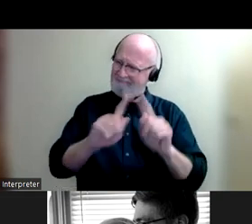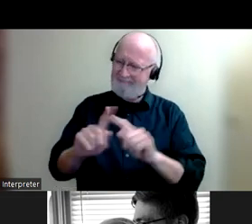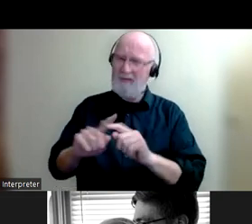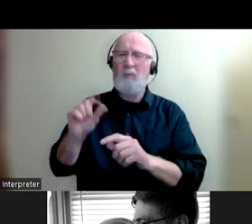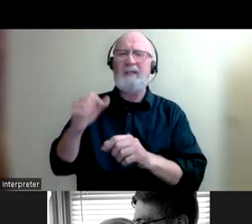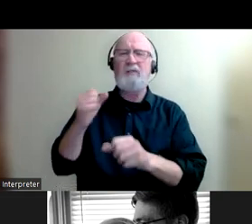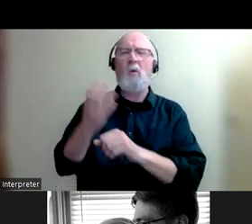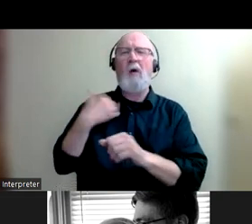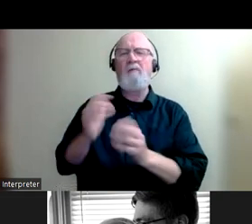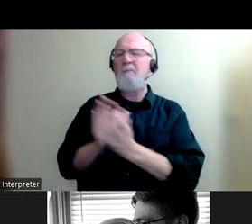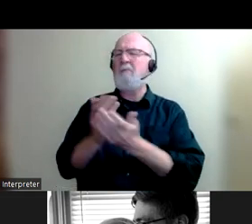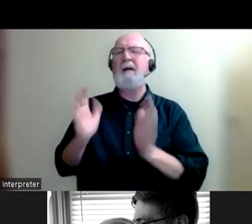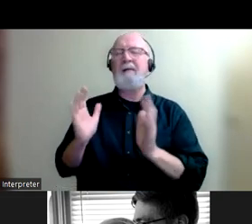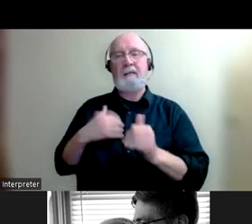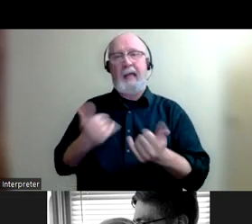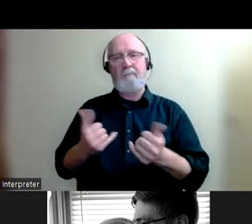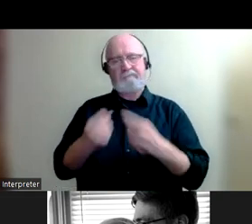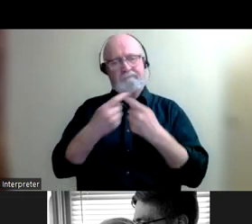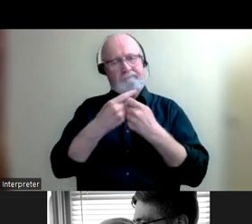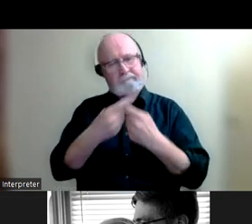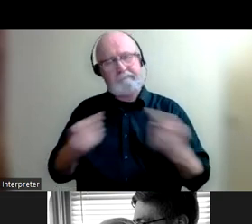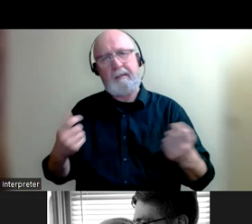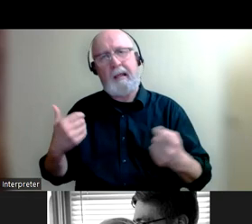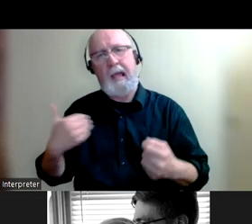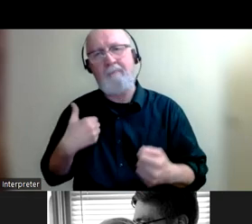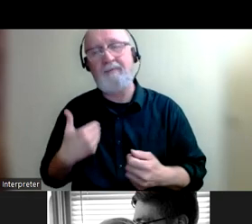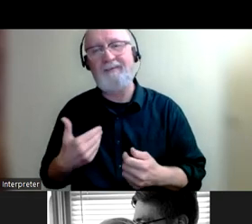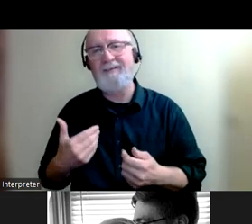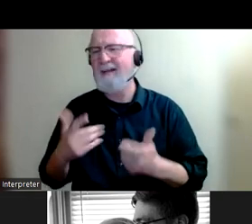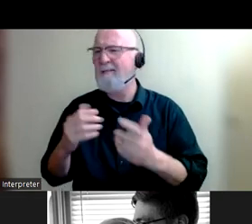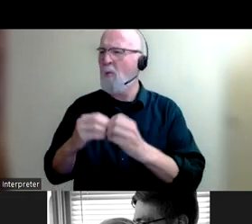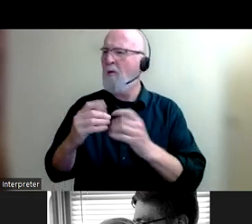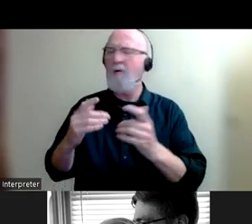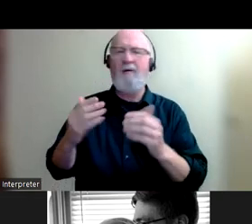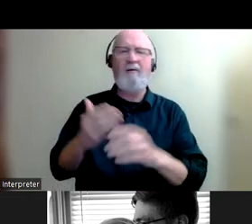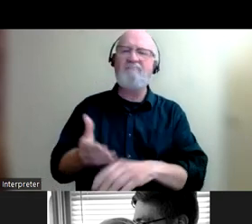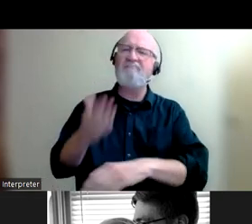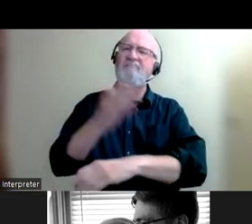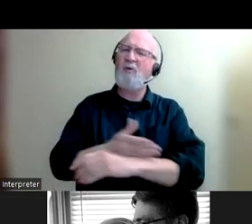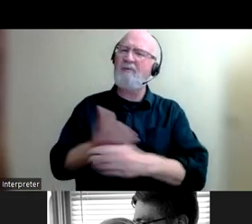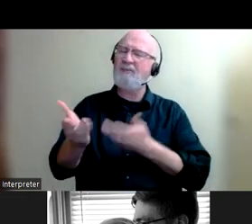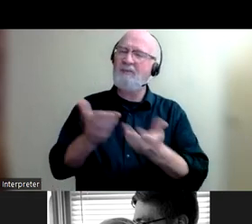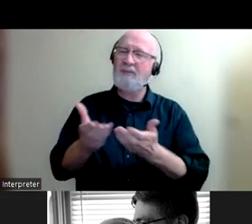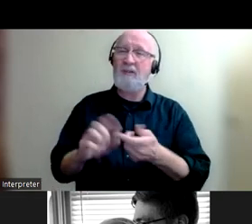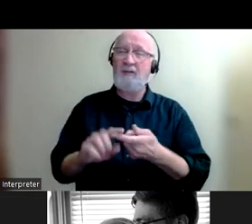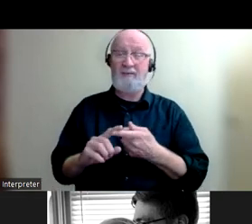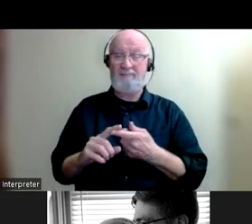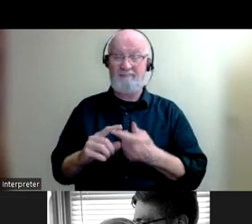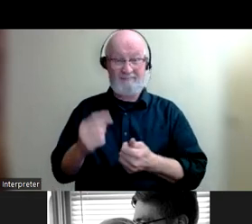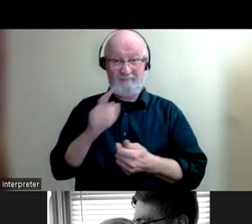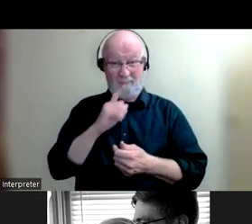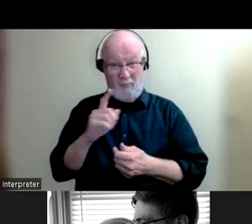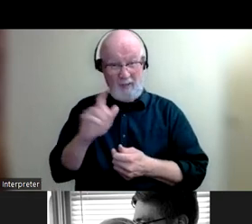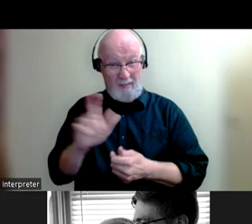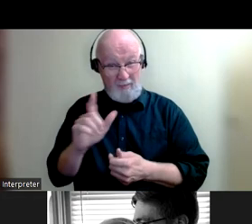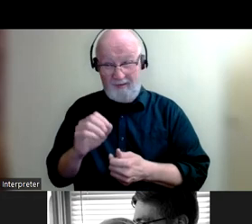ago. Mm-hmm. I mean, just the advancement of the services involved, and, you know, whoever heard about going to a library to